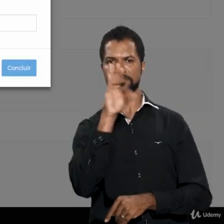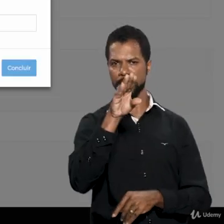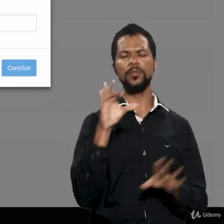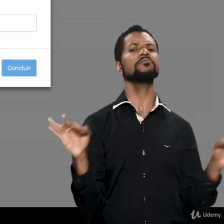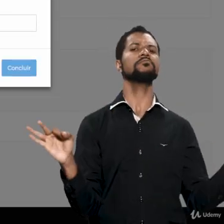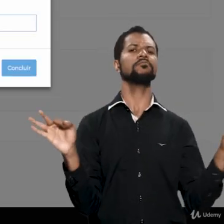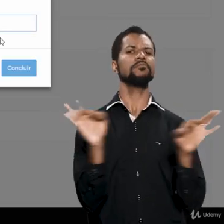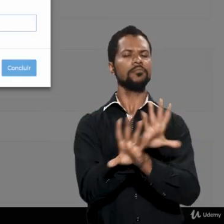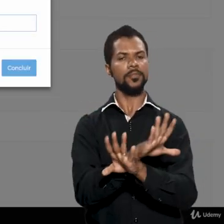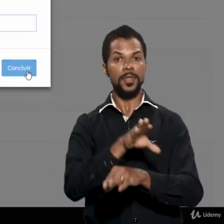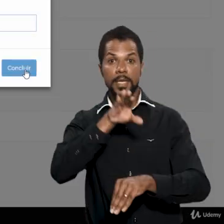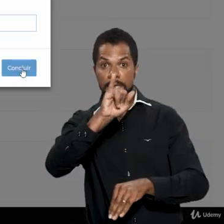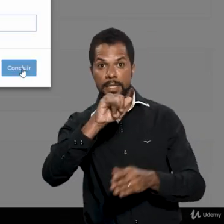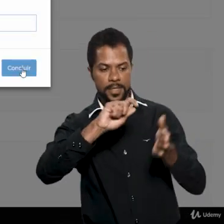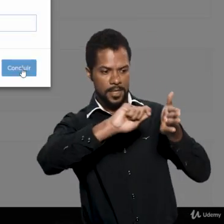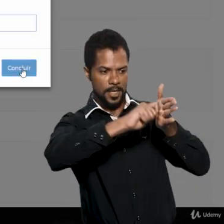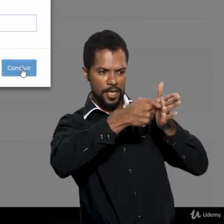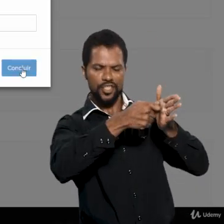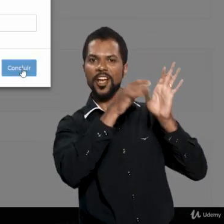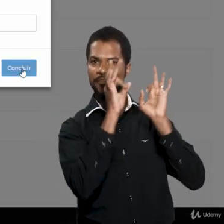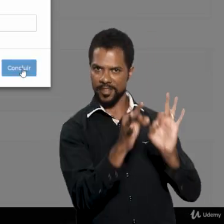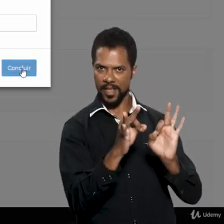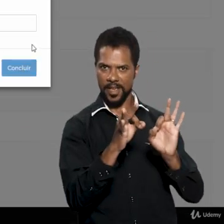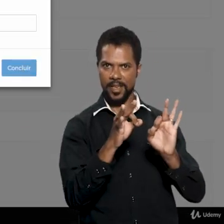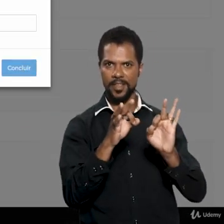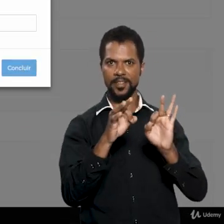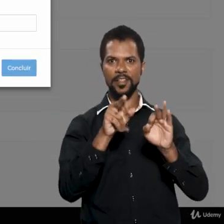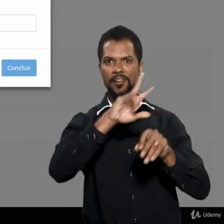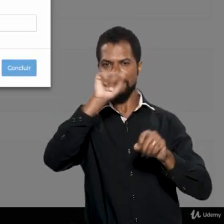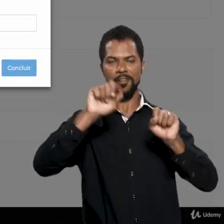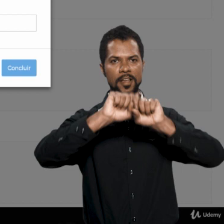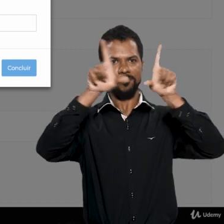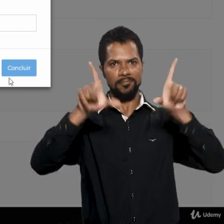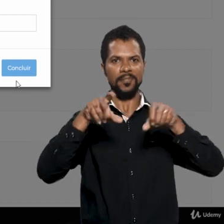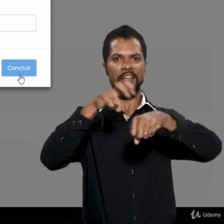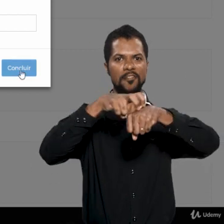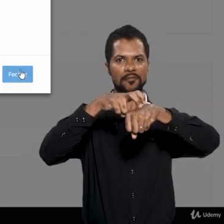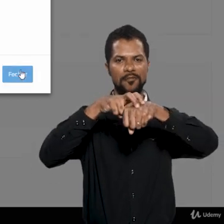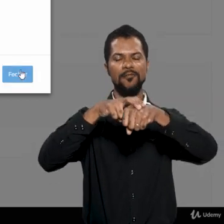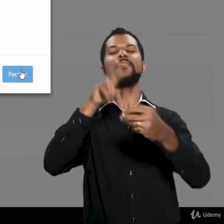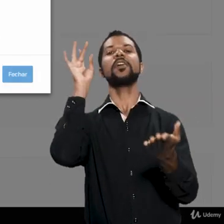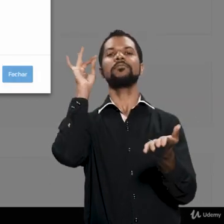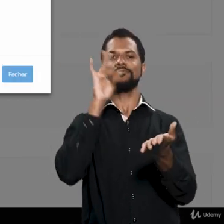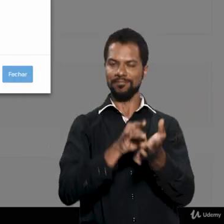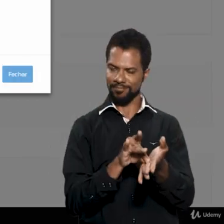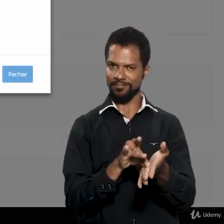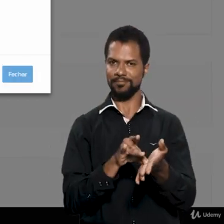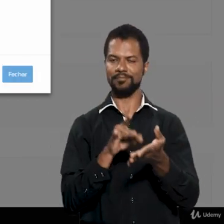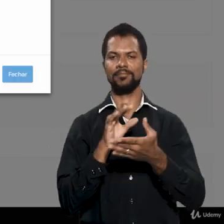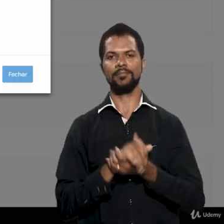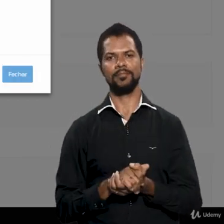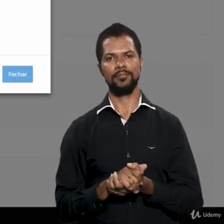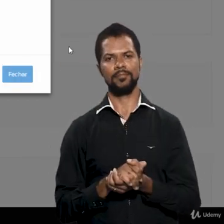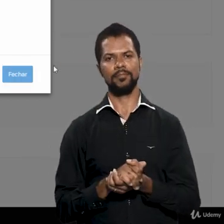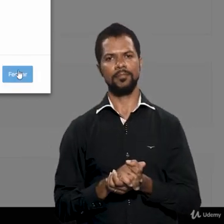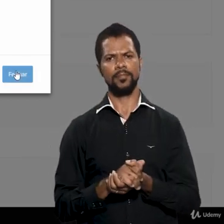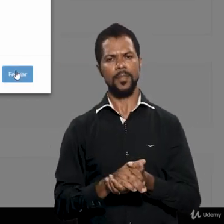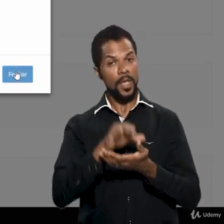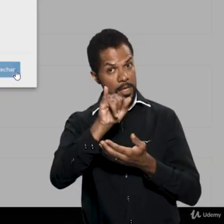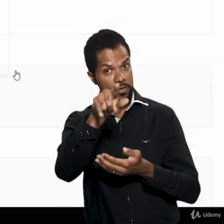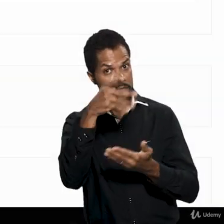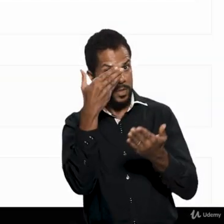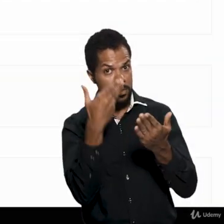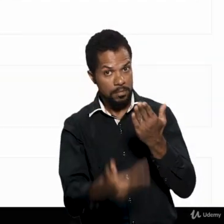and finish. If our key matches, if everything's okay, it's going to enable it,